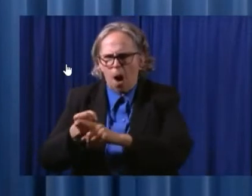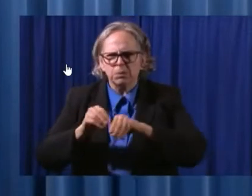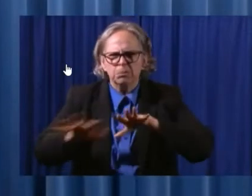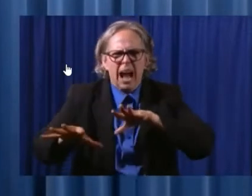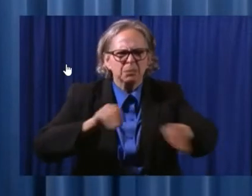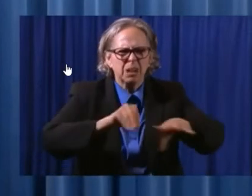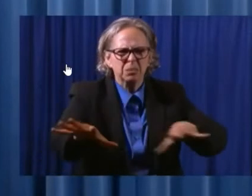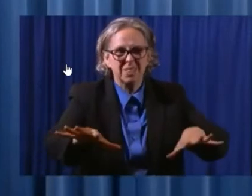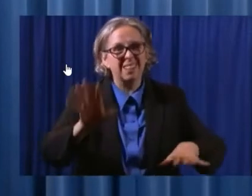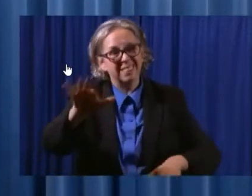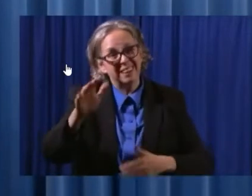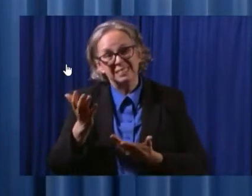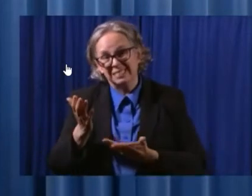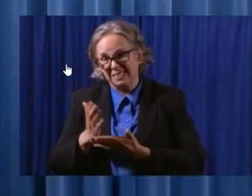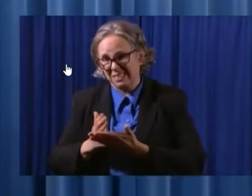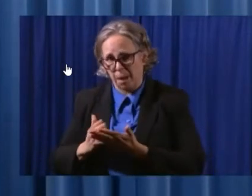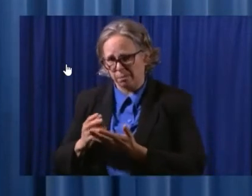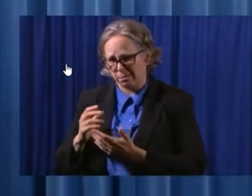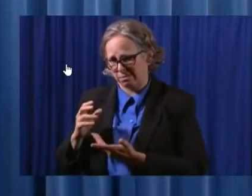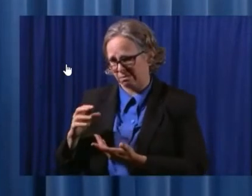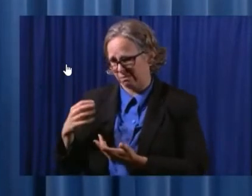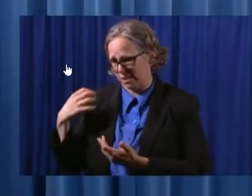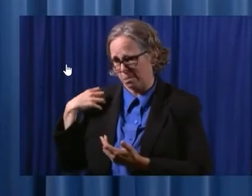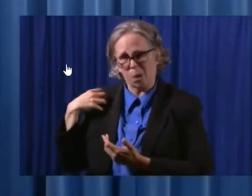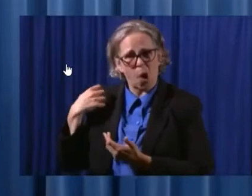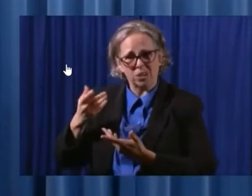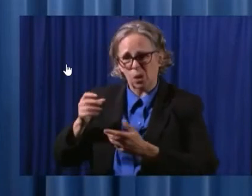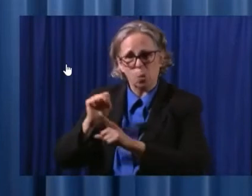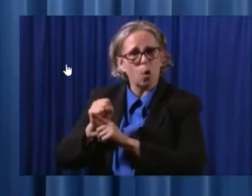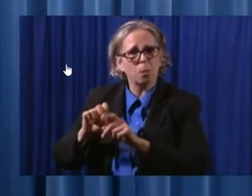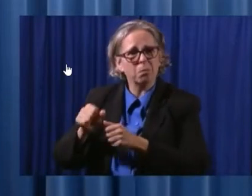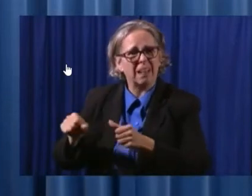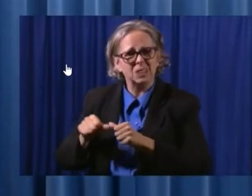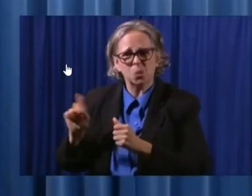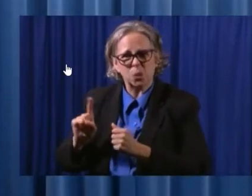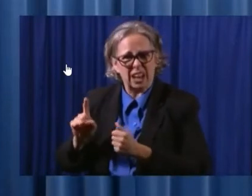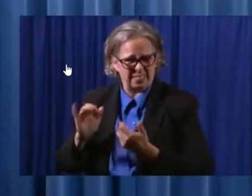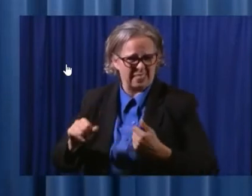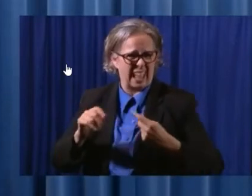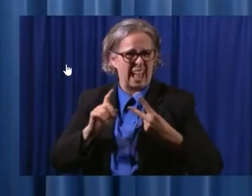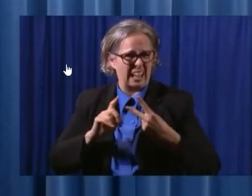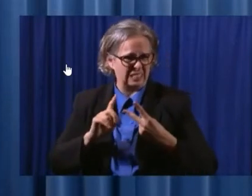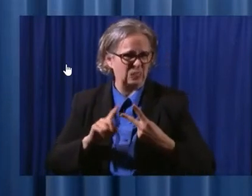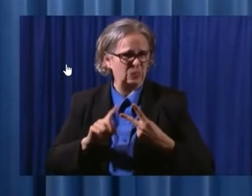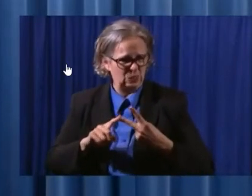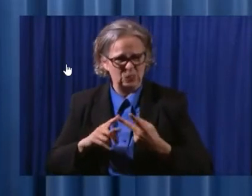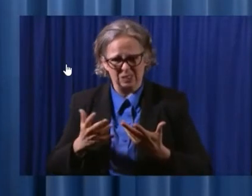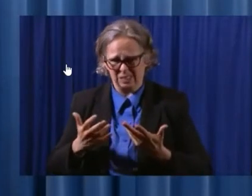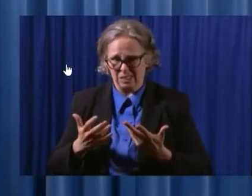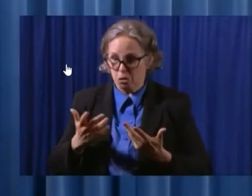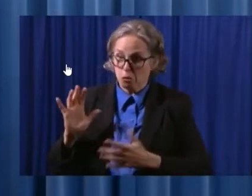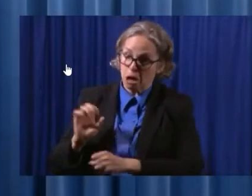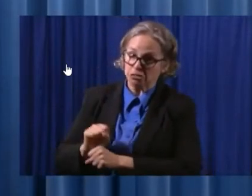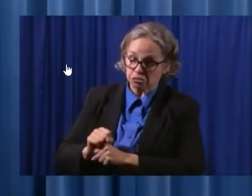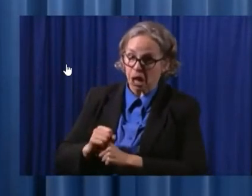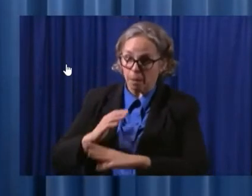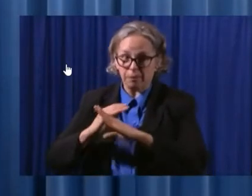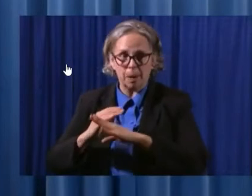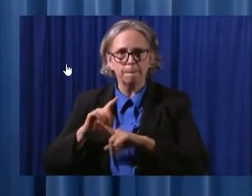workplace, although, again, most employers are doing a phenomenal job, but in some workplaces it is